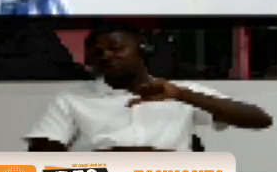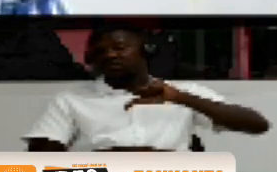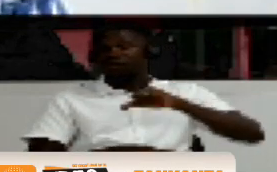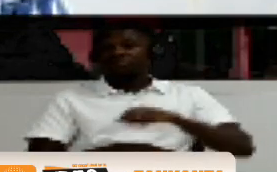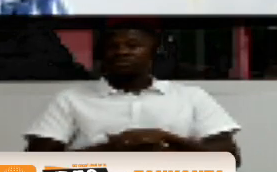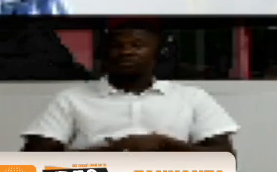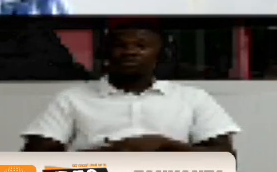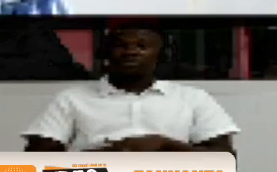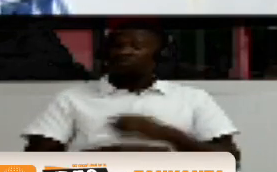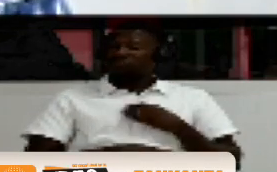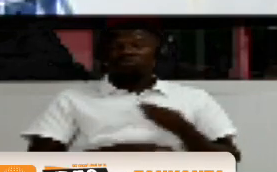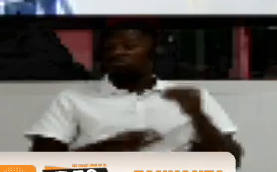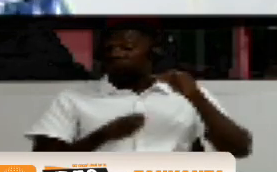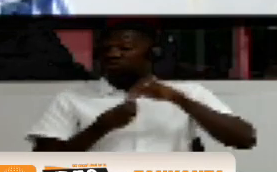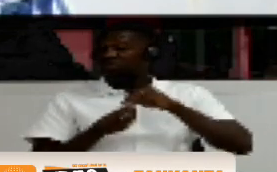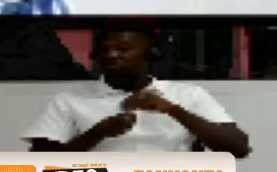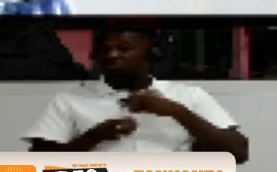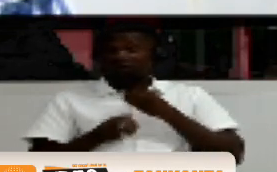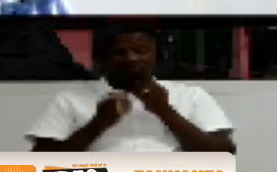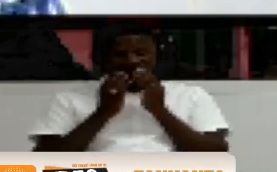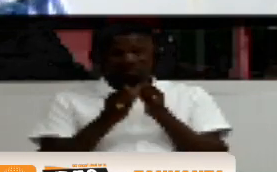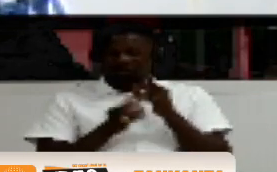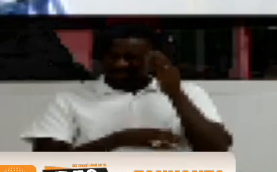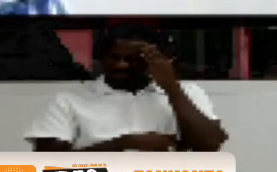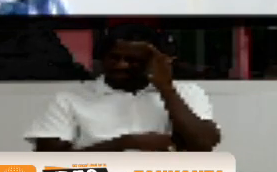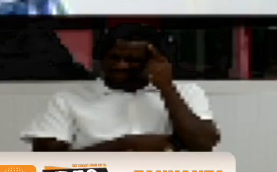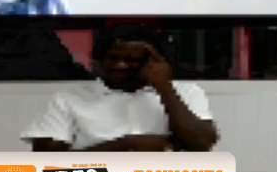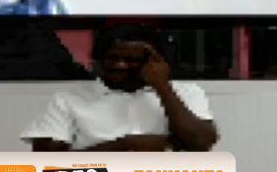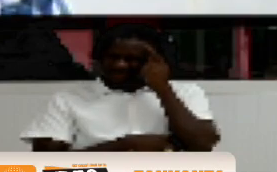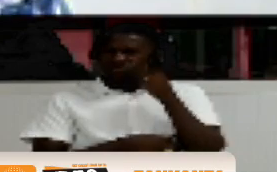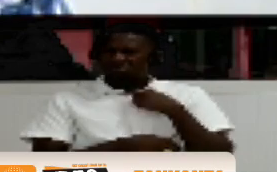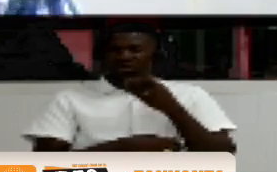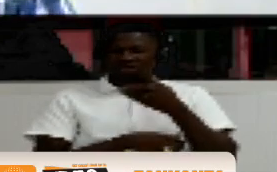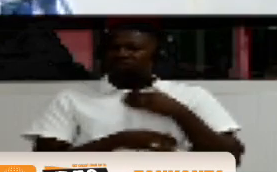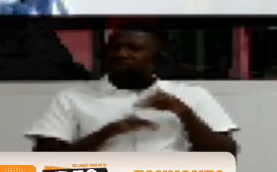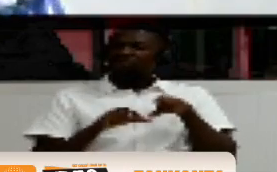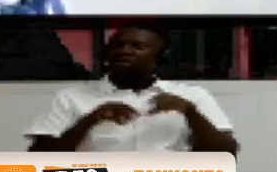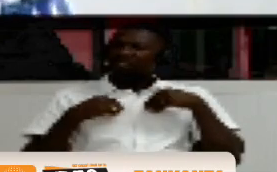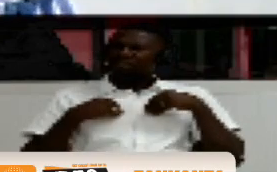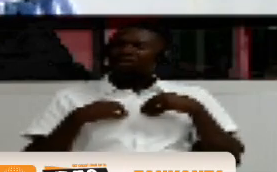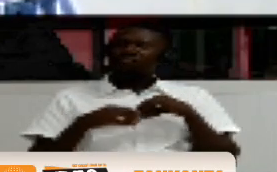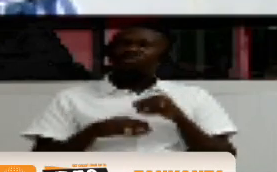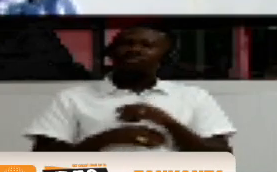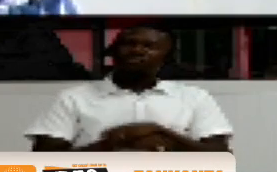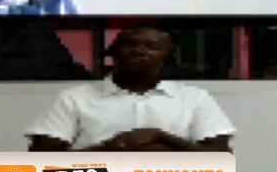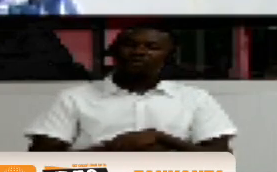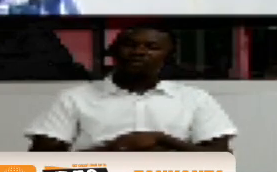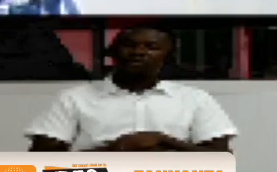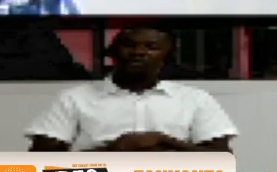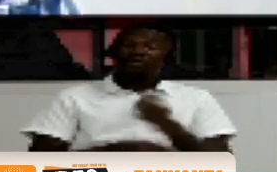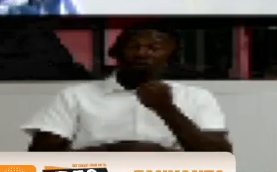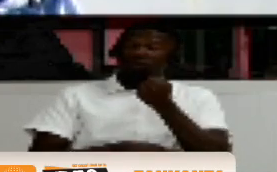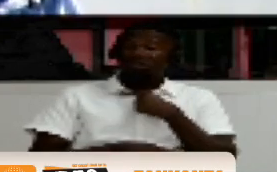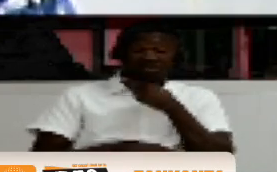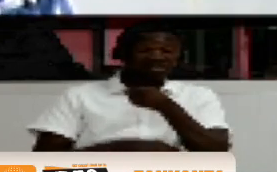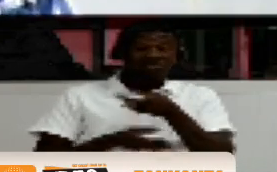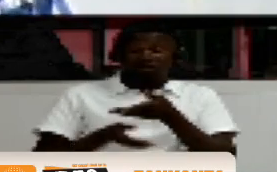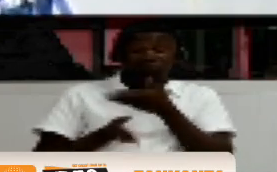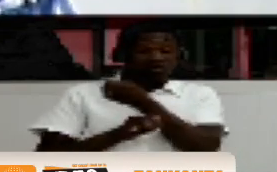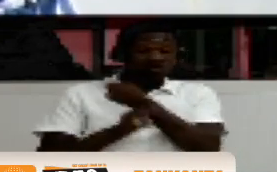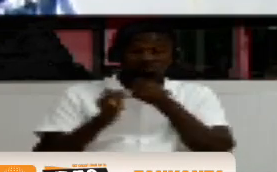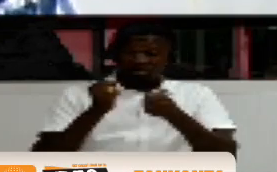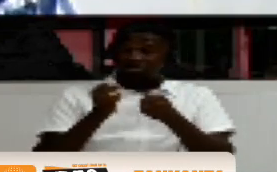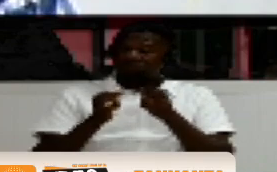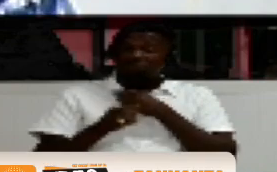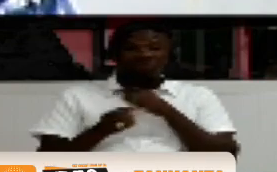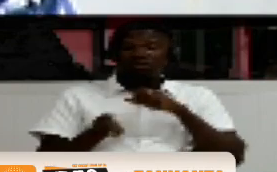But at some point, we have to say to ourselves, we just have to take it, and because this is the situation and